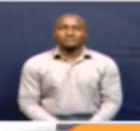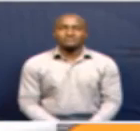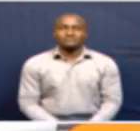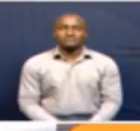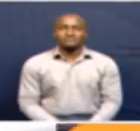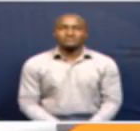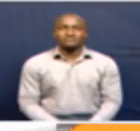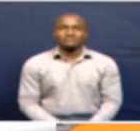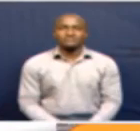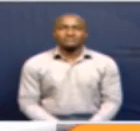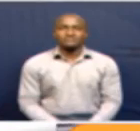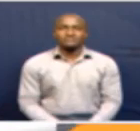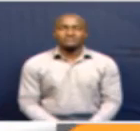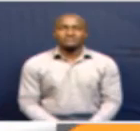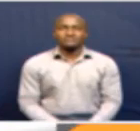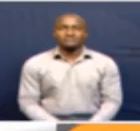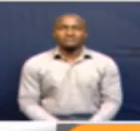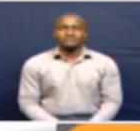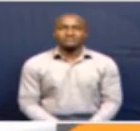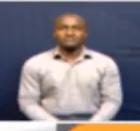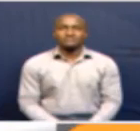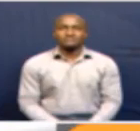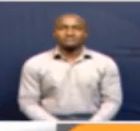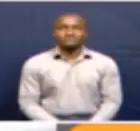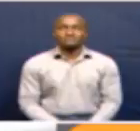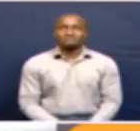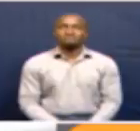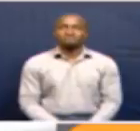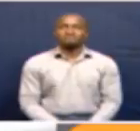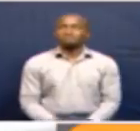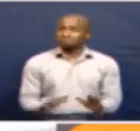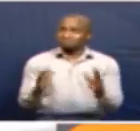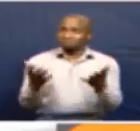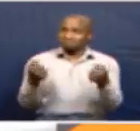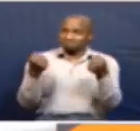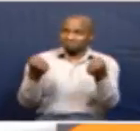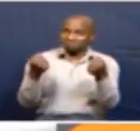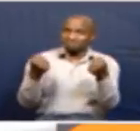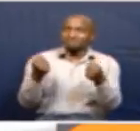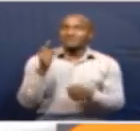And that's how he rolls now.